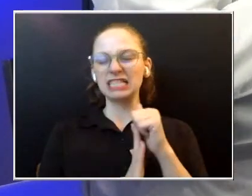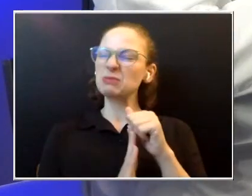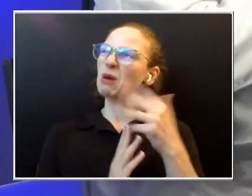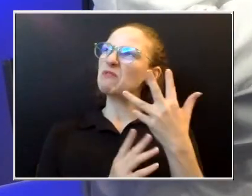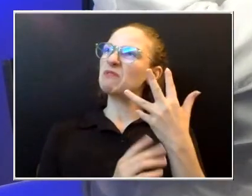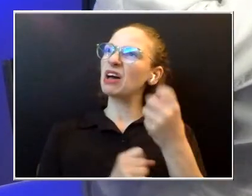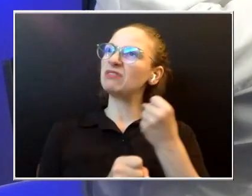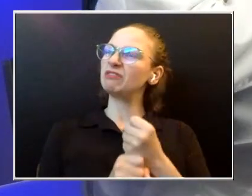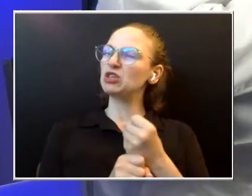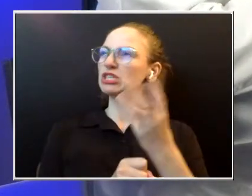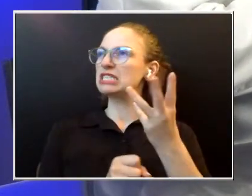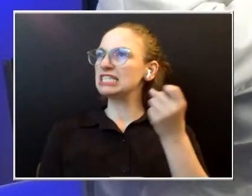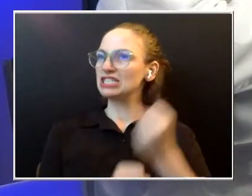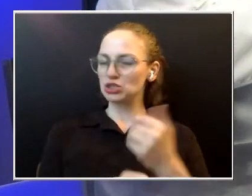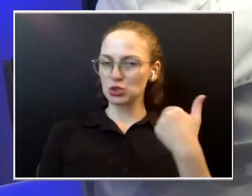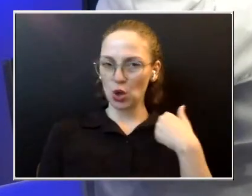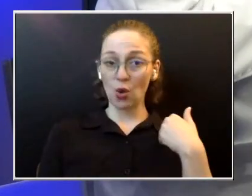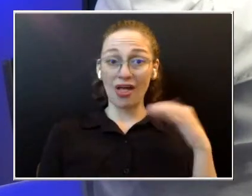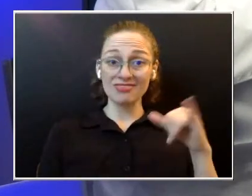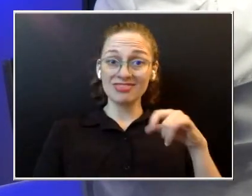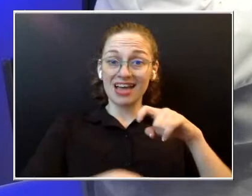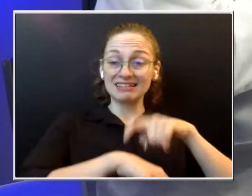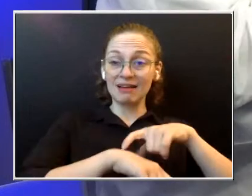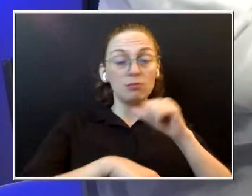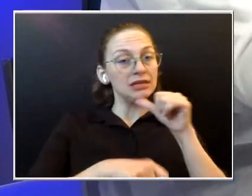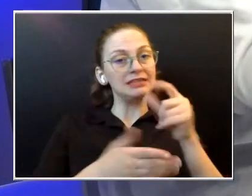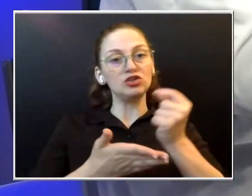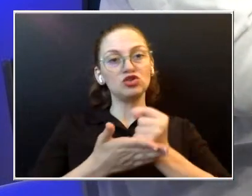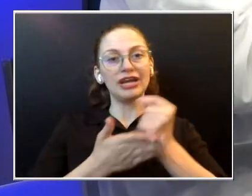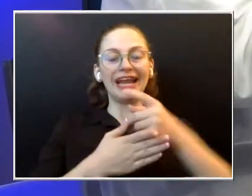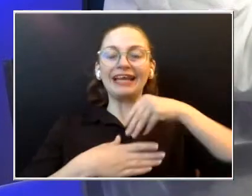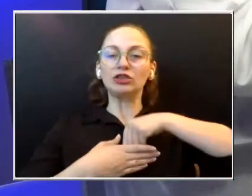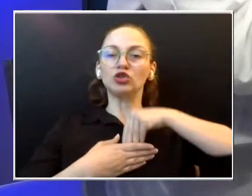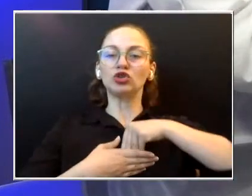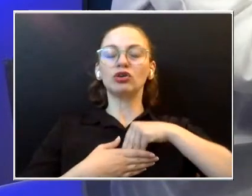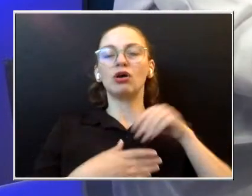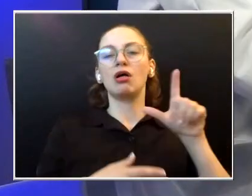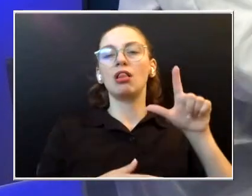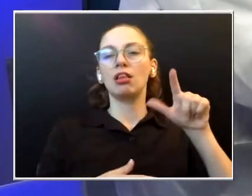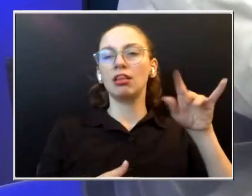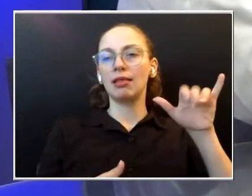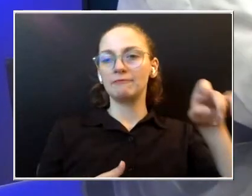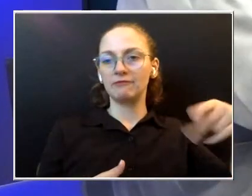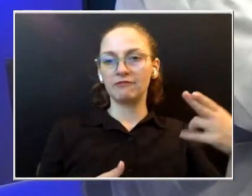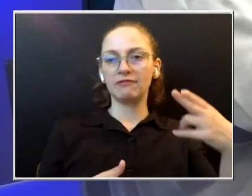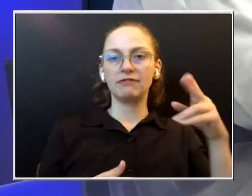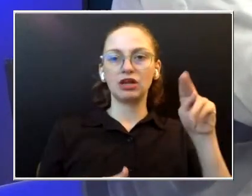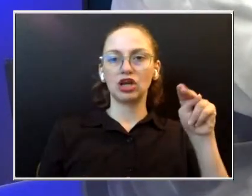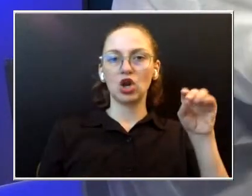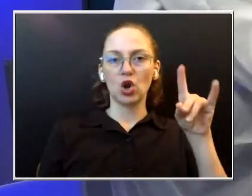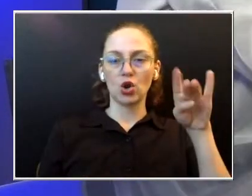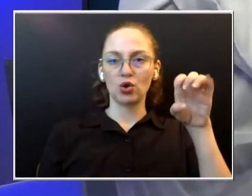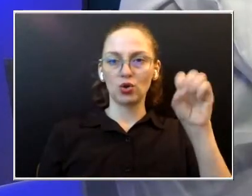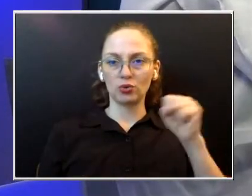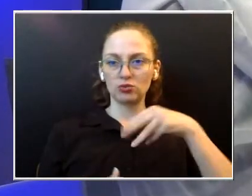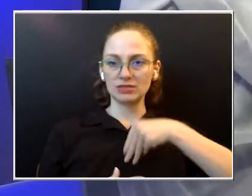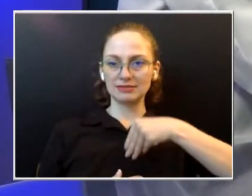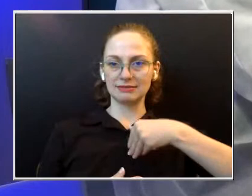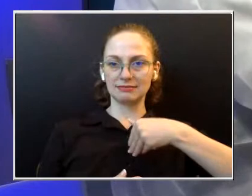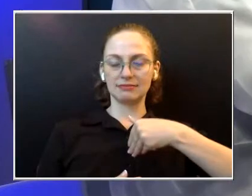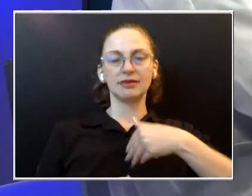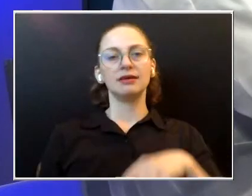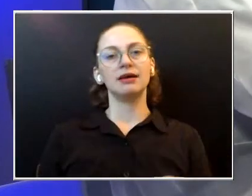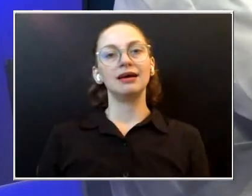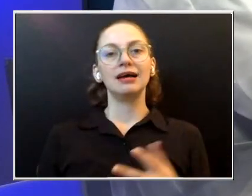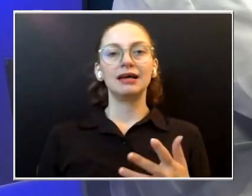internal mammary lymph nodes. These are lymph nodes that sit between the ribs next to the sternum. Controversial whether to treat them or not. I tend to be